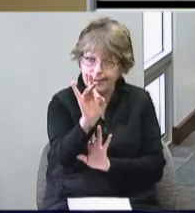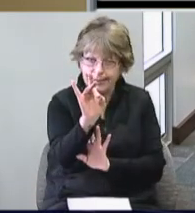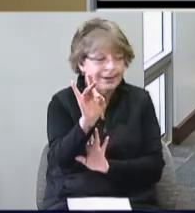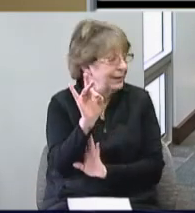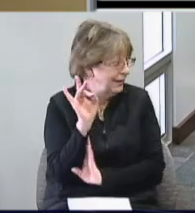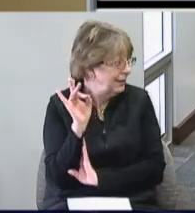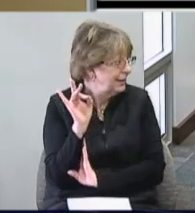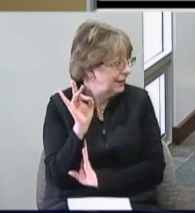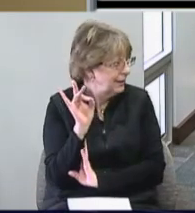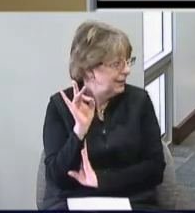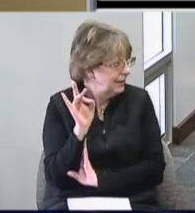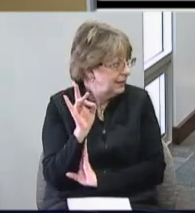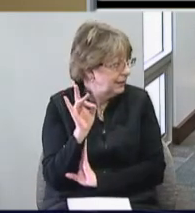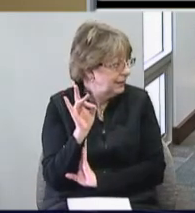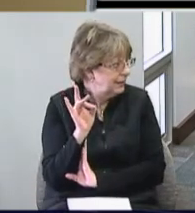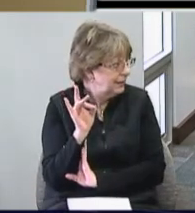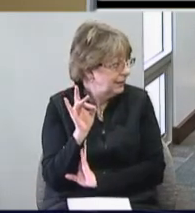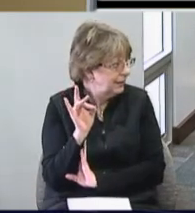8. Okay.